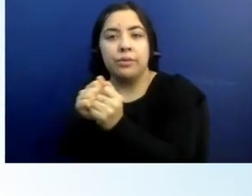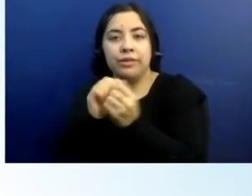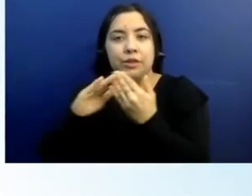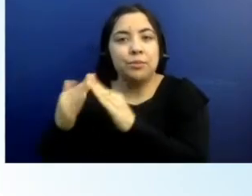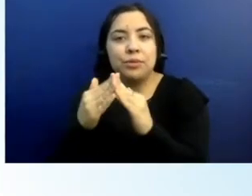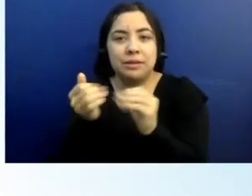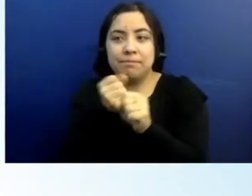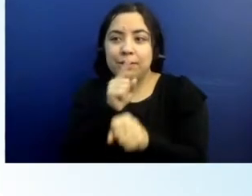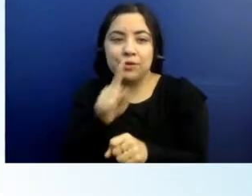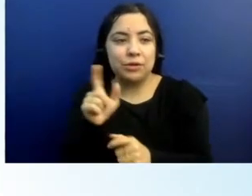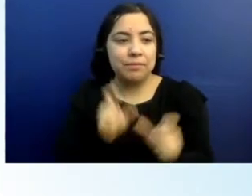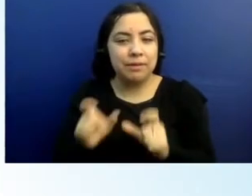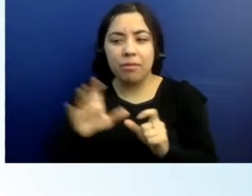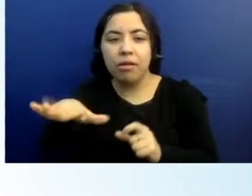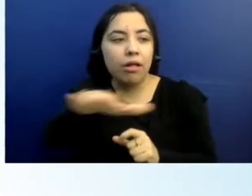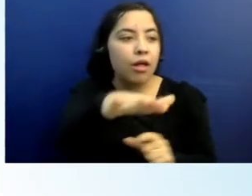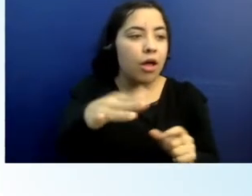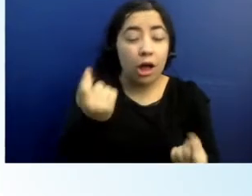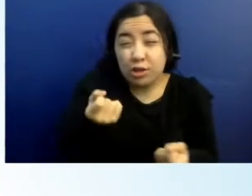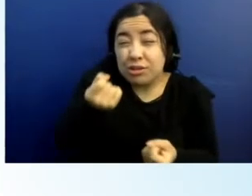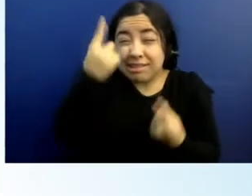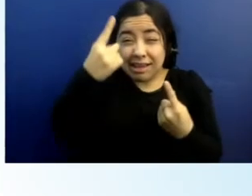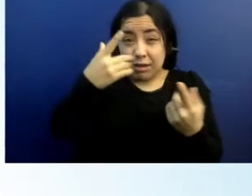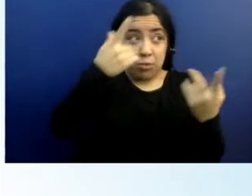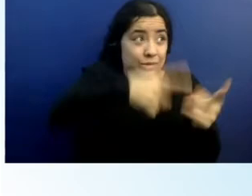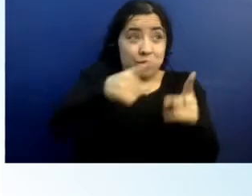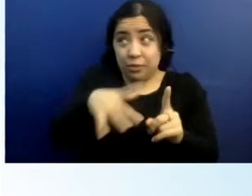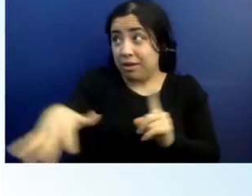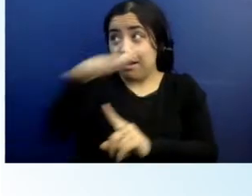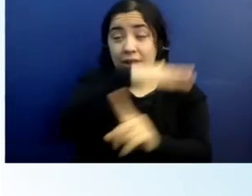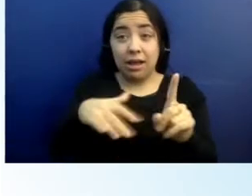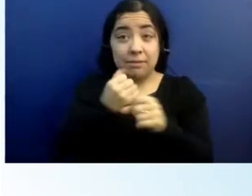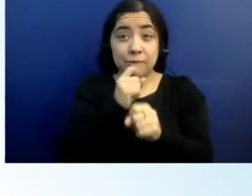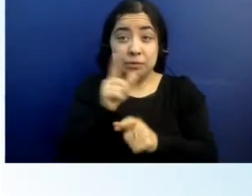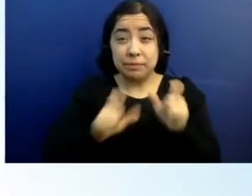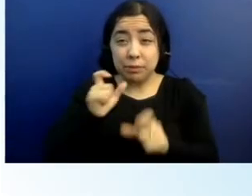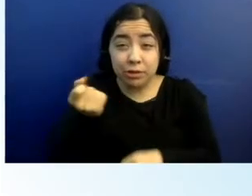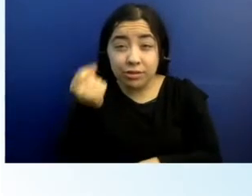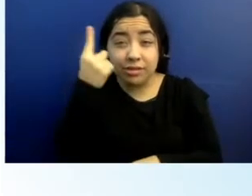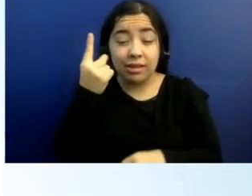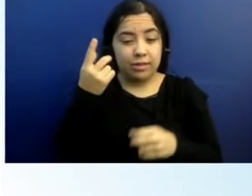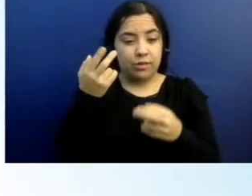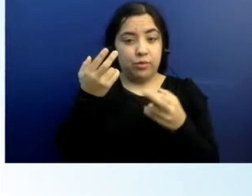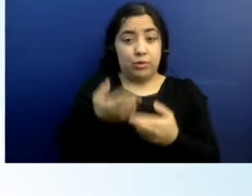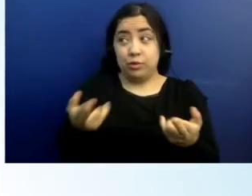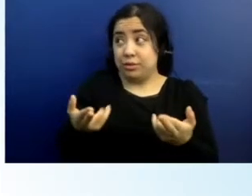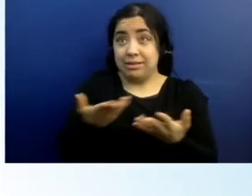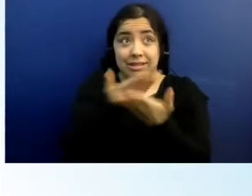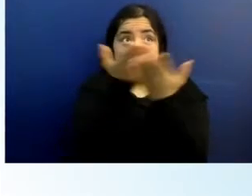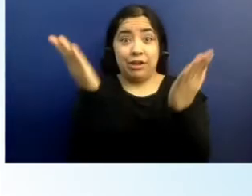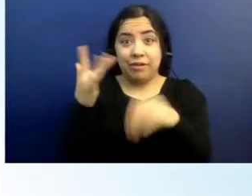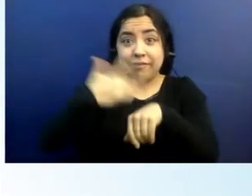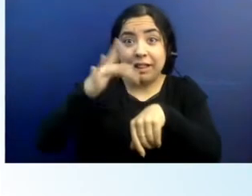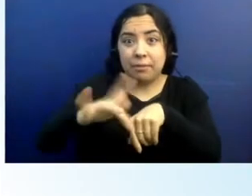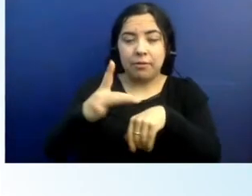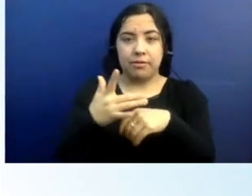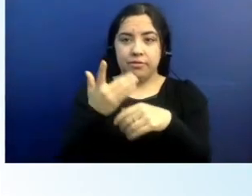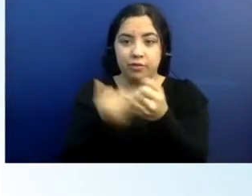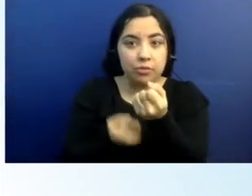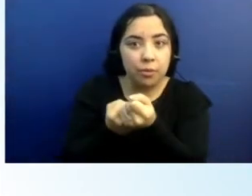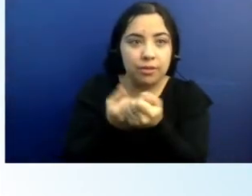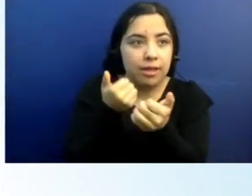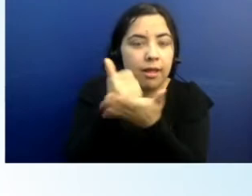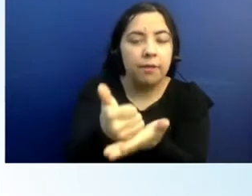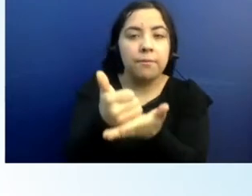people understood what was going on, to make sure people understood the resources that were out there, but also to listen, what were folks experiencing